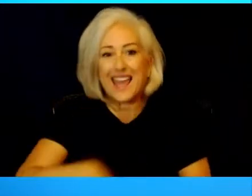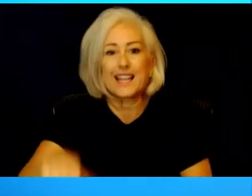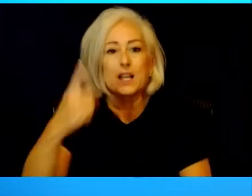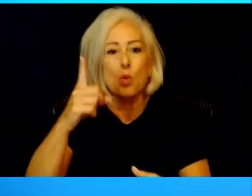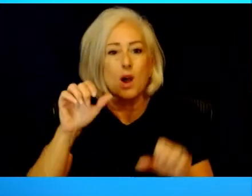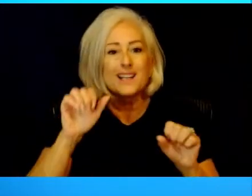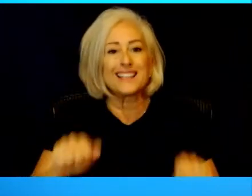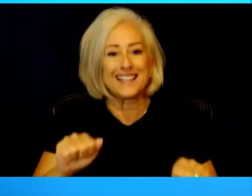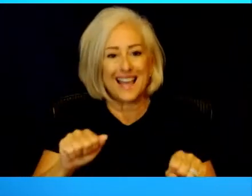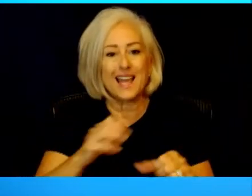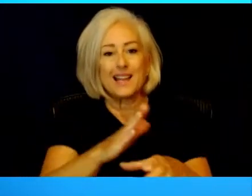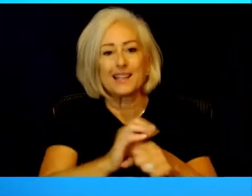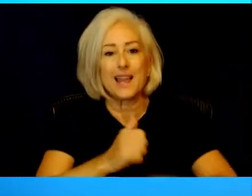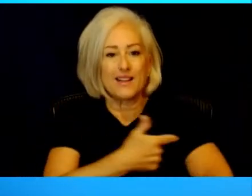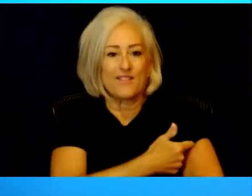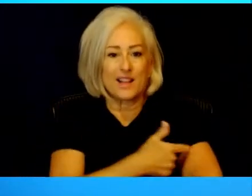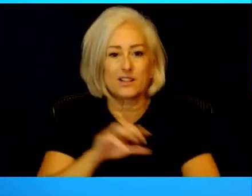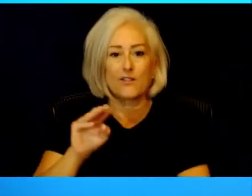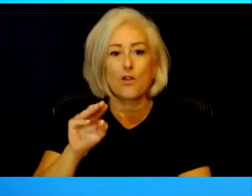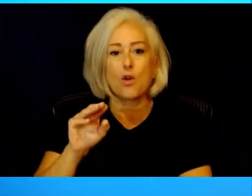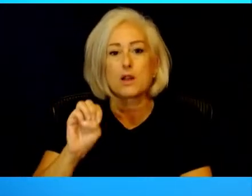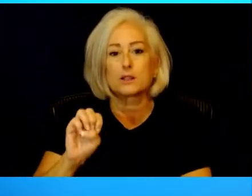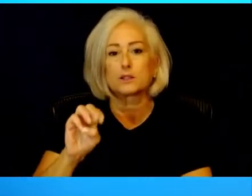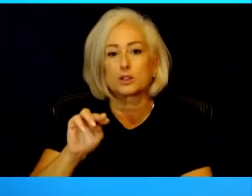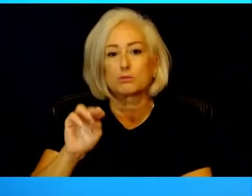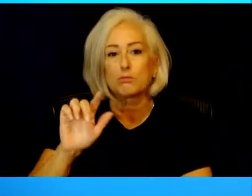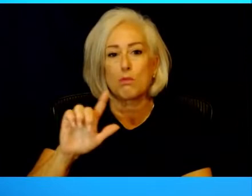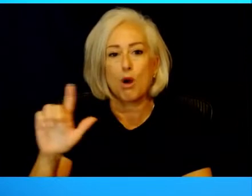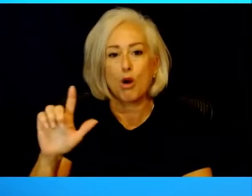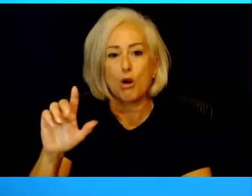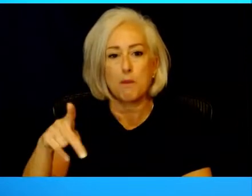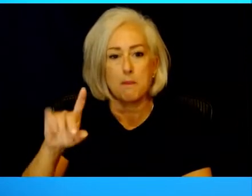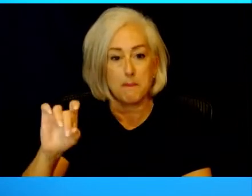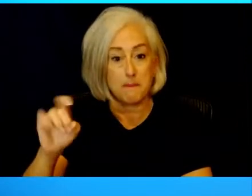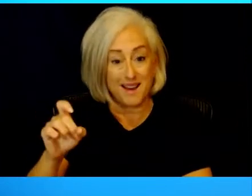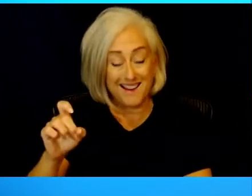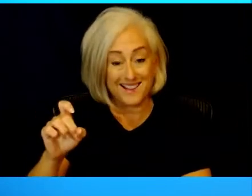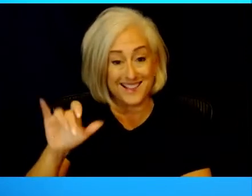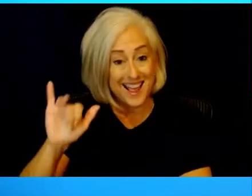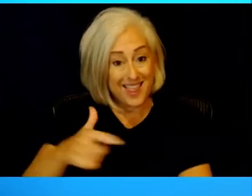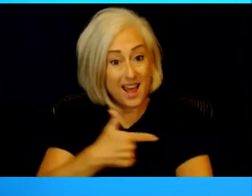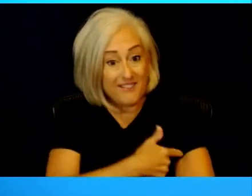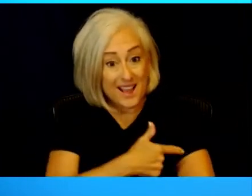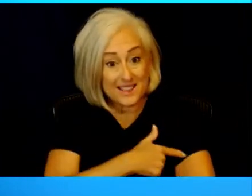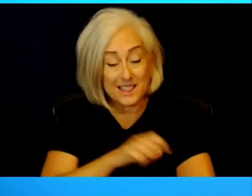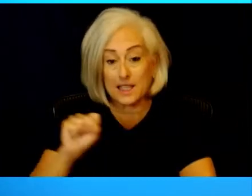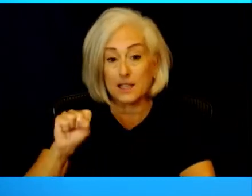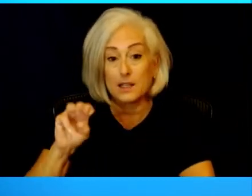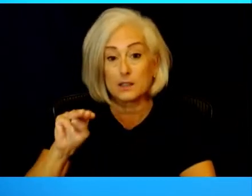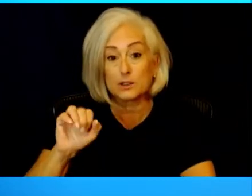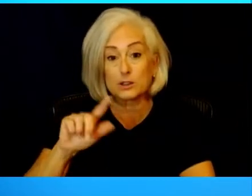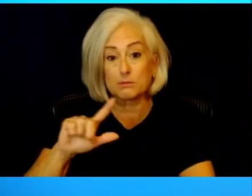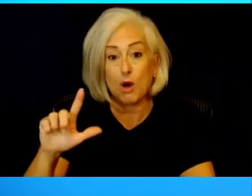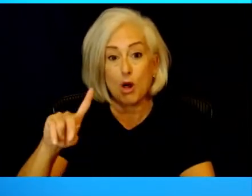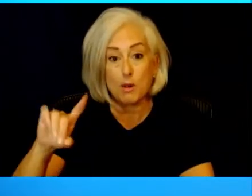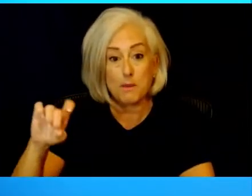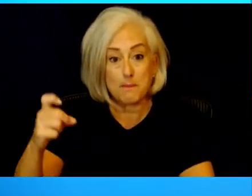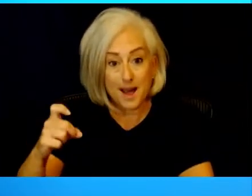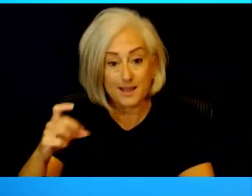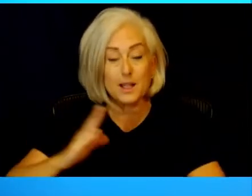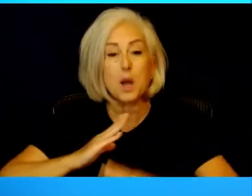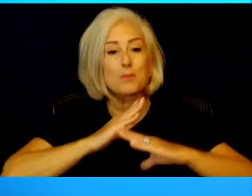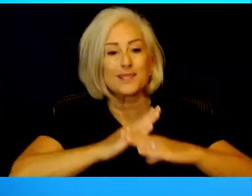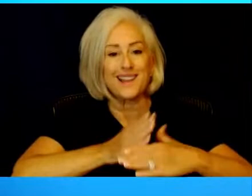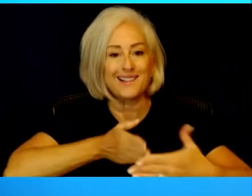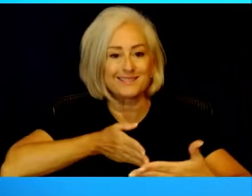smallpox, which does have protection. The vaccine does provide protection against monkeypox. That is my opinion. I also understand there